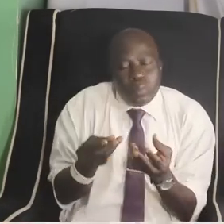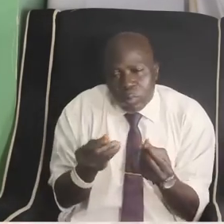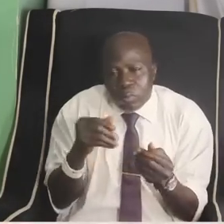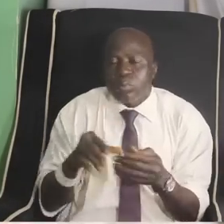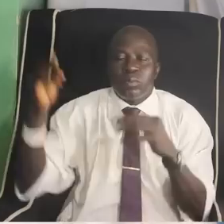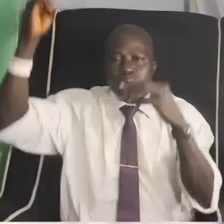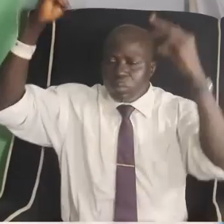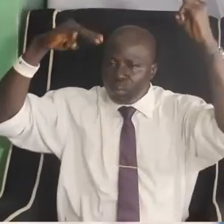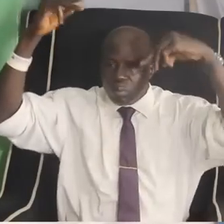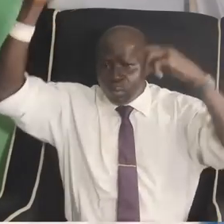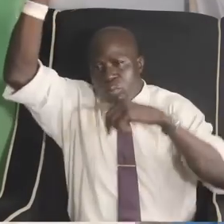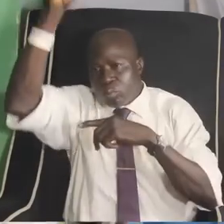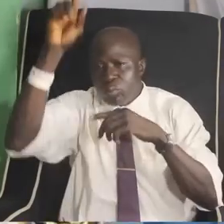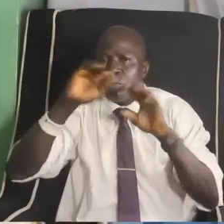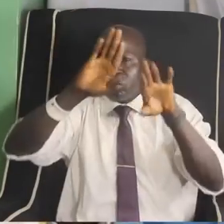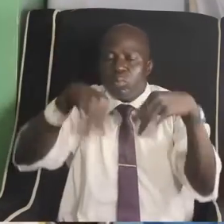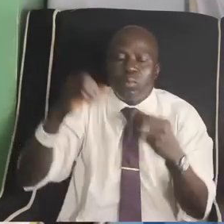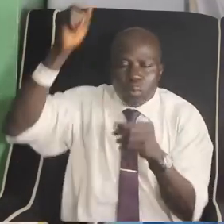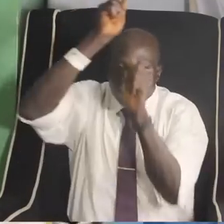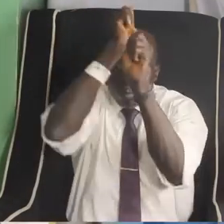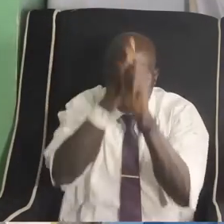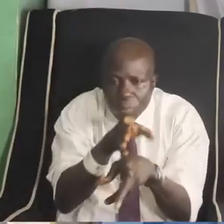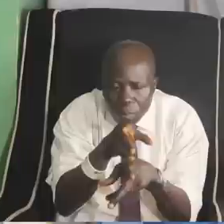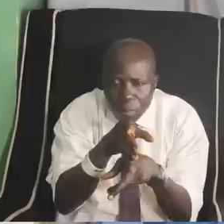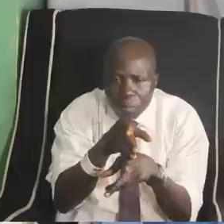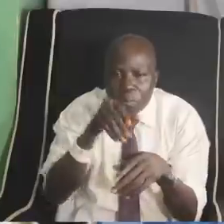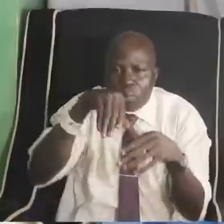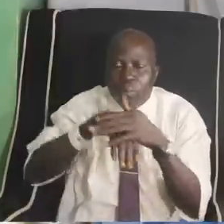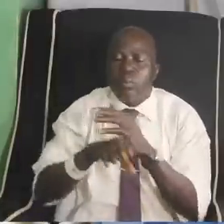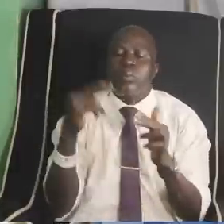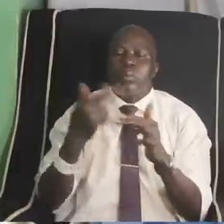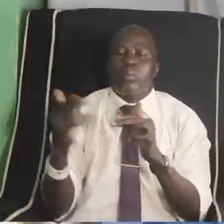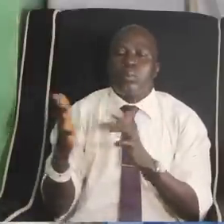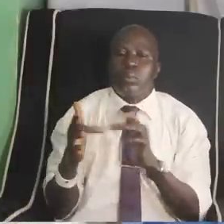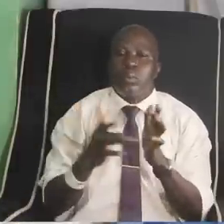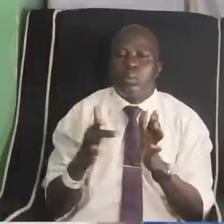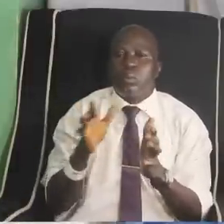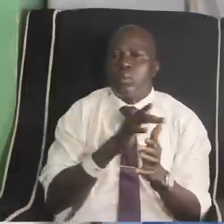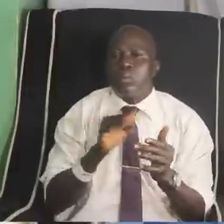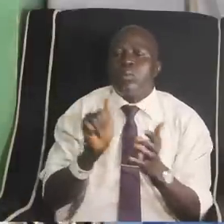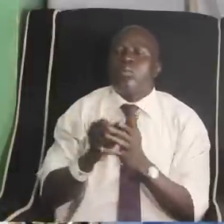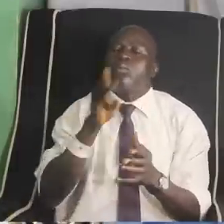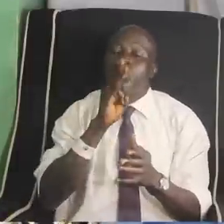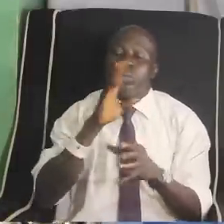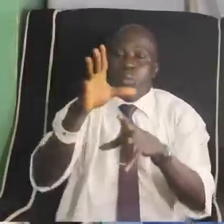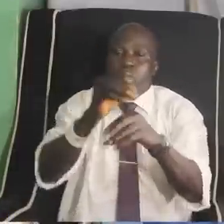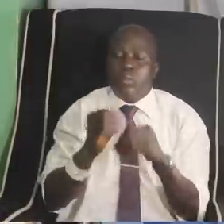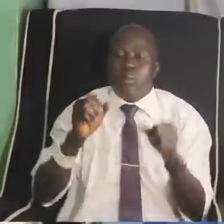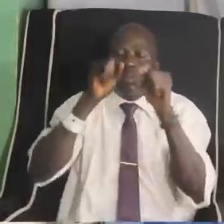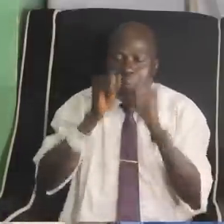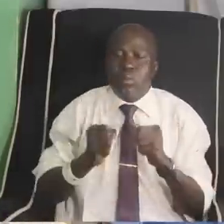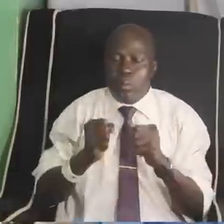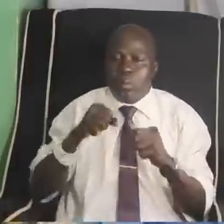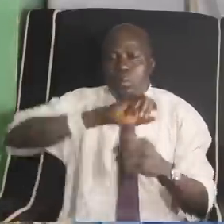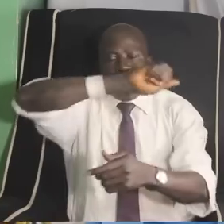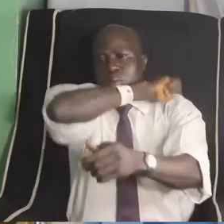Deal from a you for the book. La bodica la sala. In the name of Jesus. Oh, yes, Barbara. Amen.